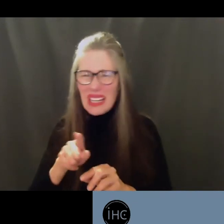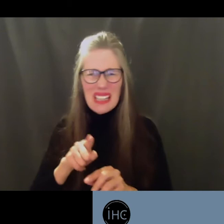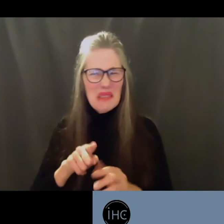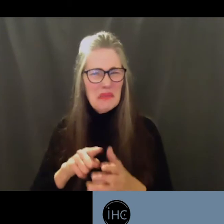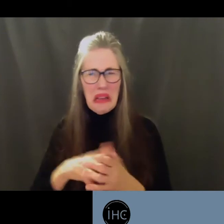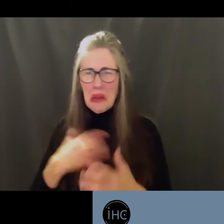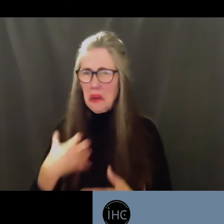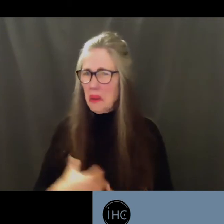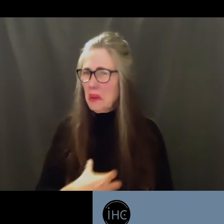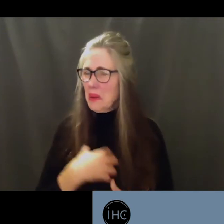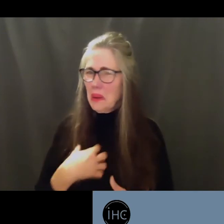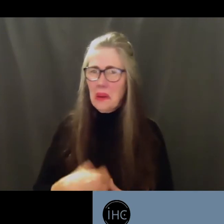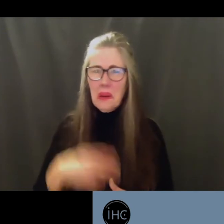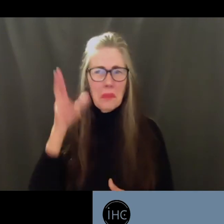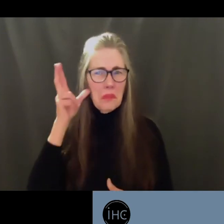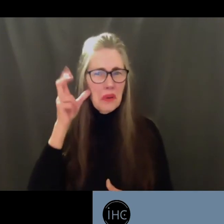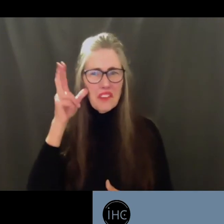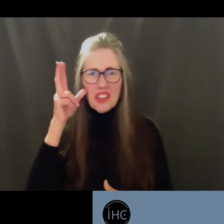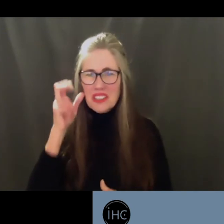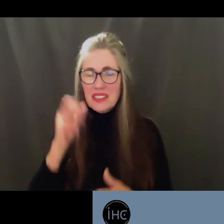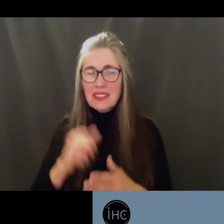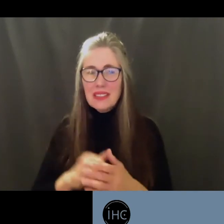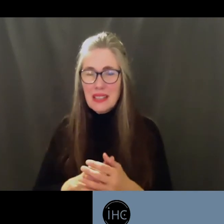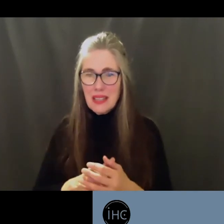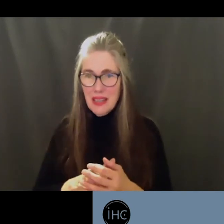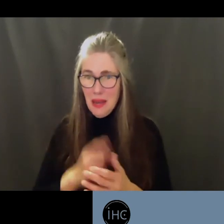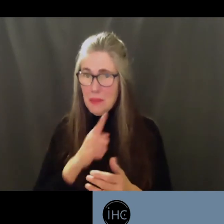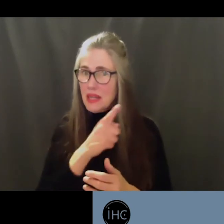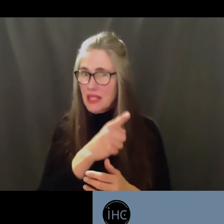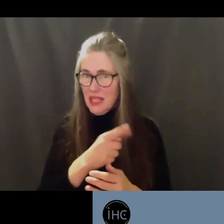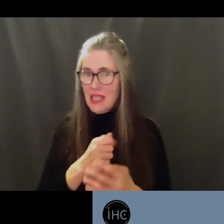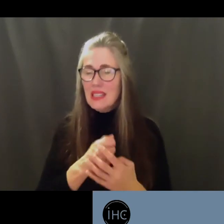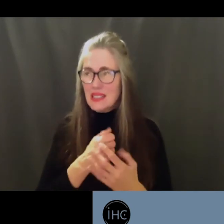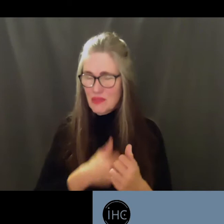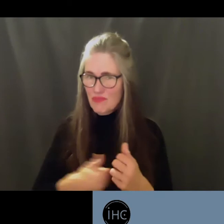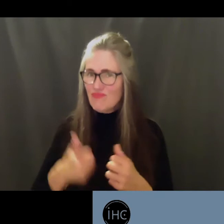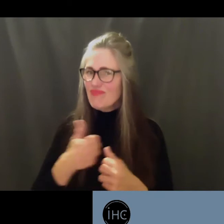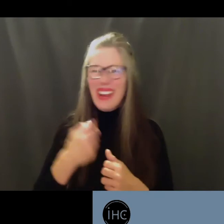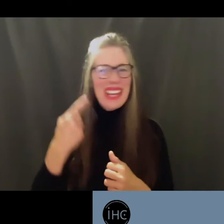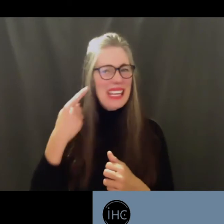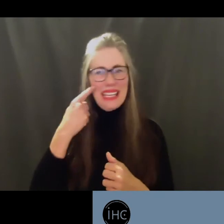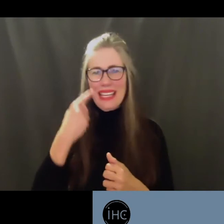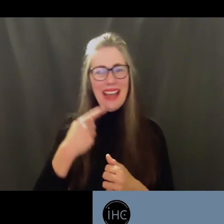So he's instrumental. So I personally don't think he really loves